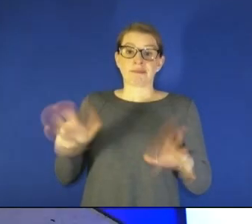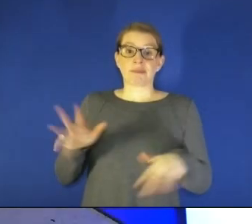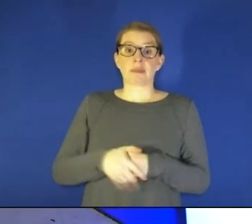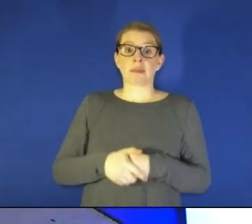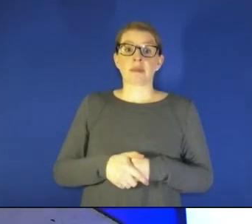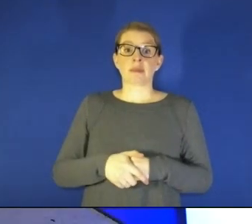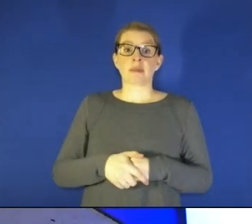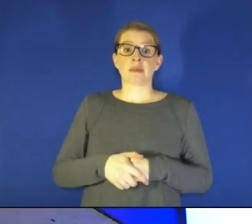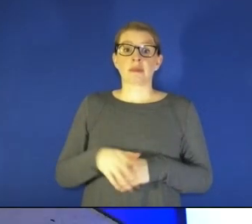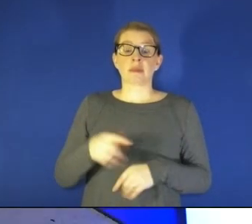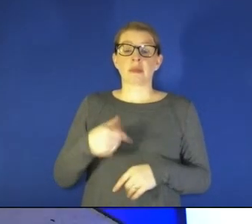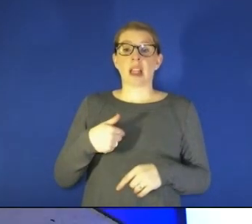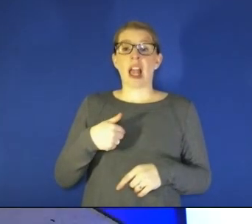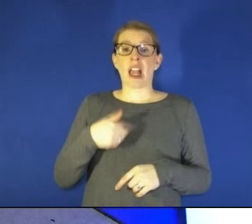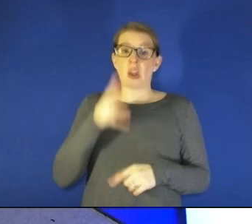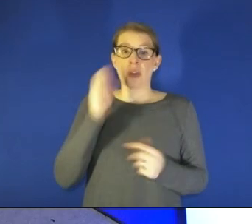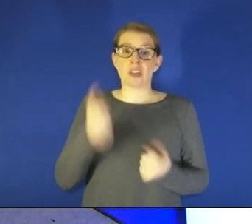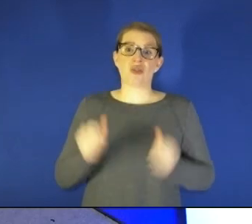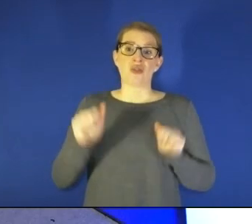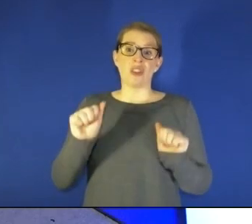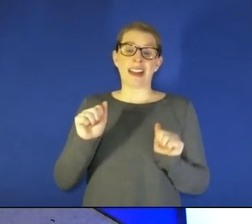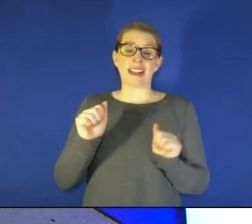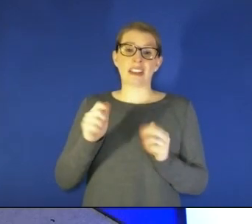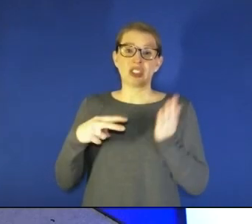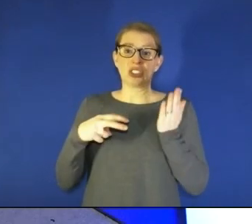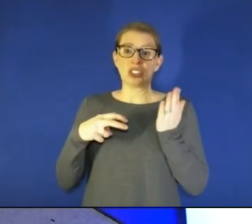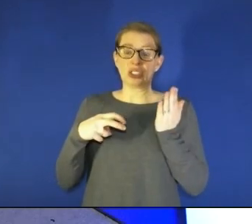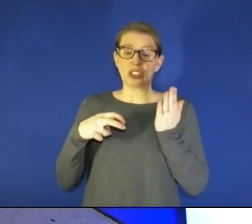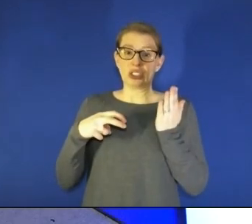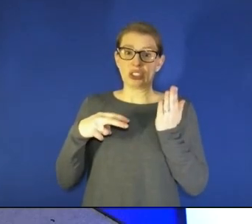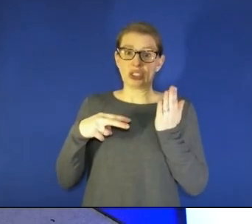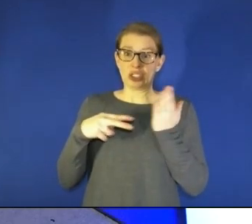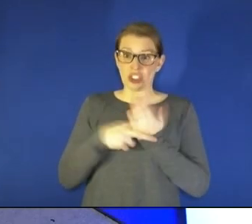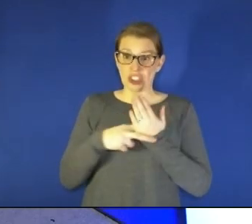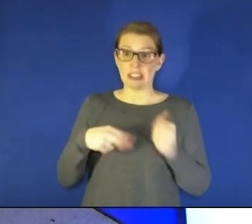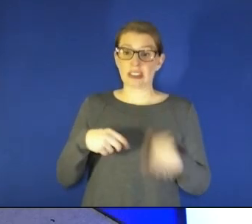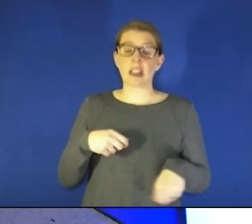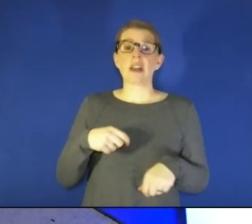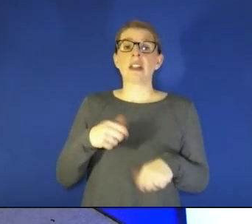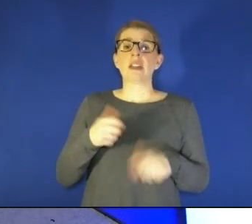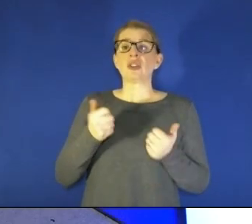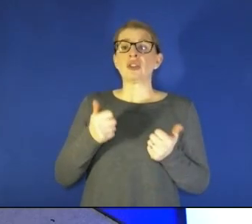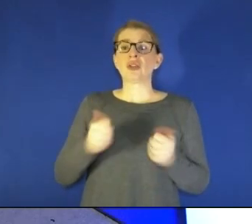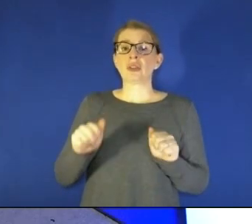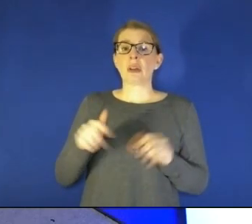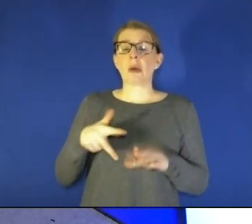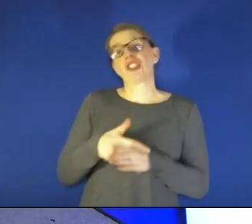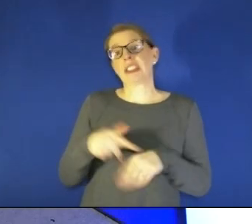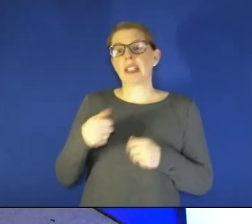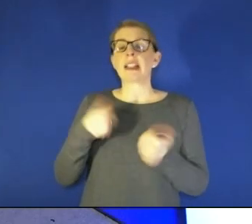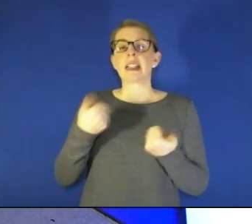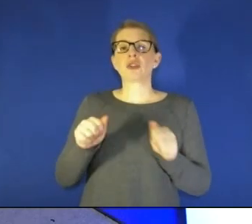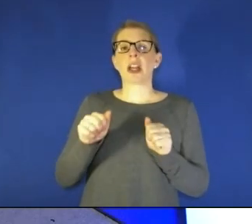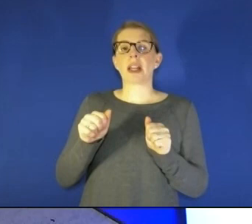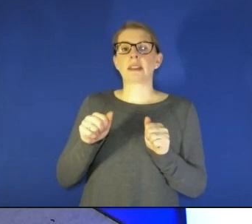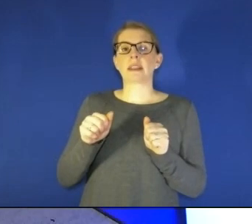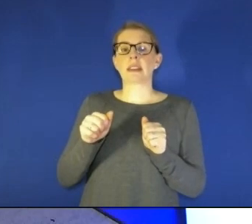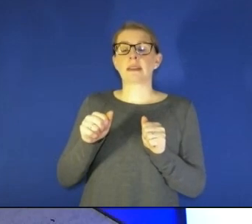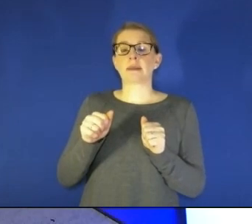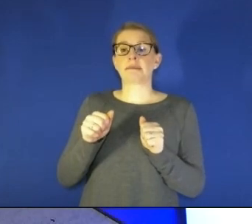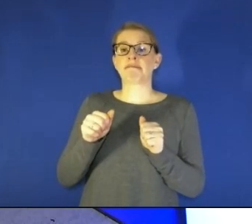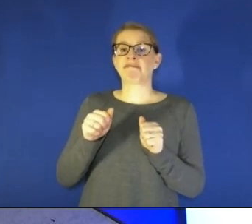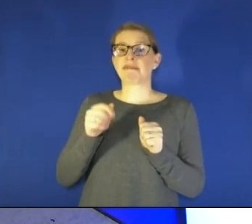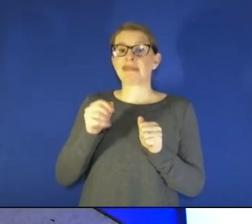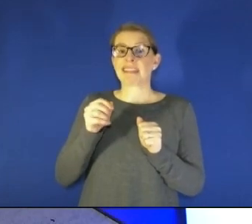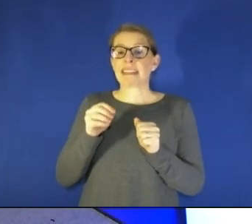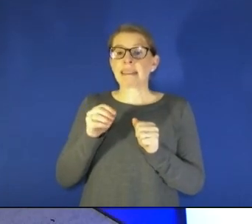tried to cheat or sneak a little something in. I admit I'm one of those people. But the gal on the phone who prepped me said, don't do it because Yeah. then you're going to have to go back and